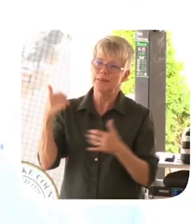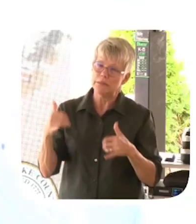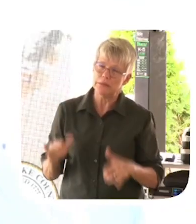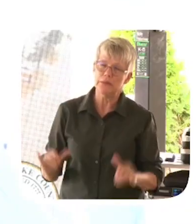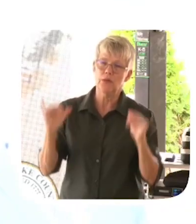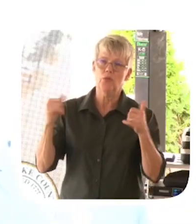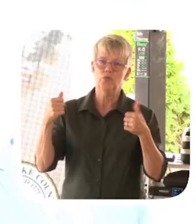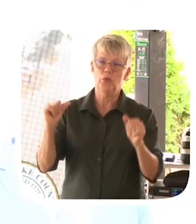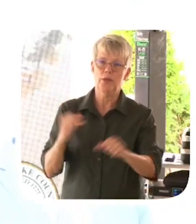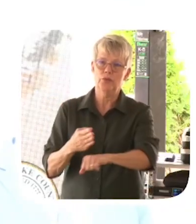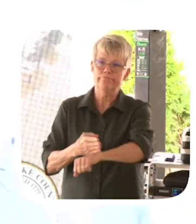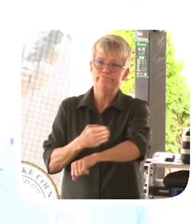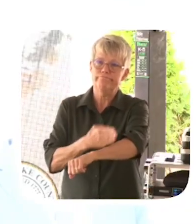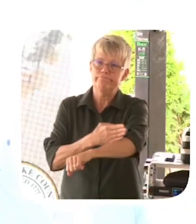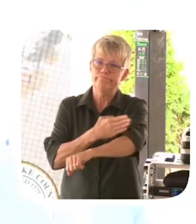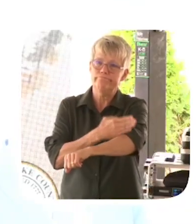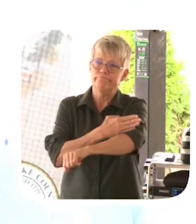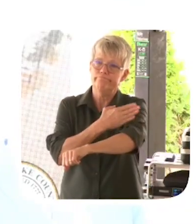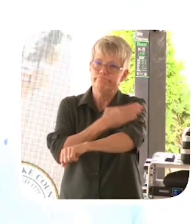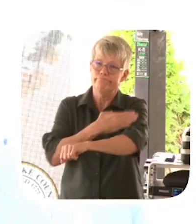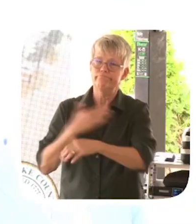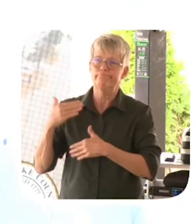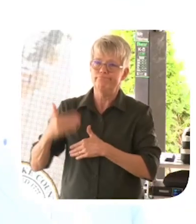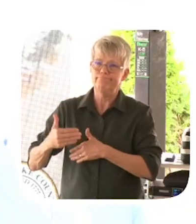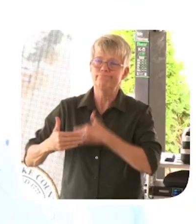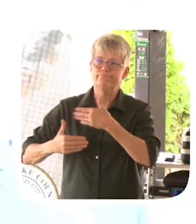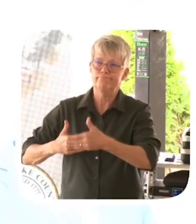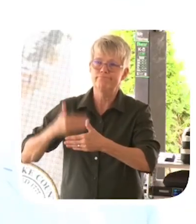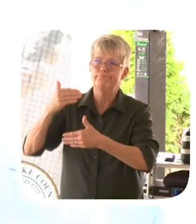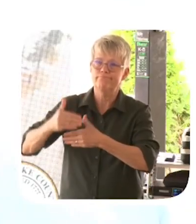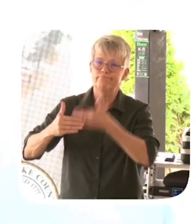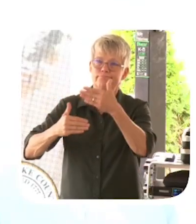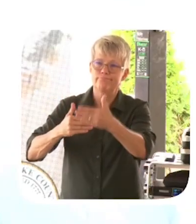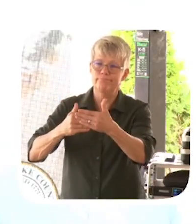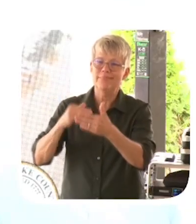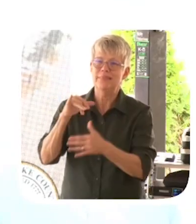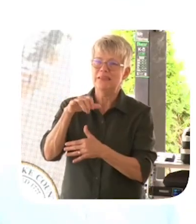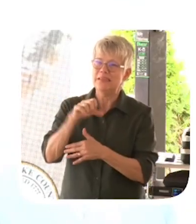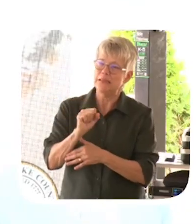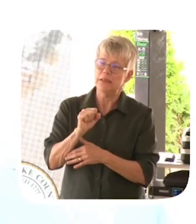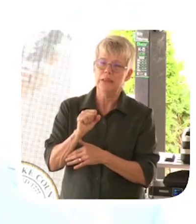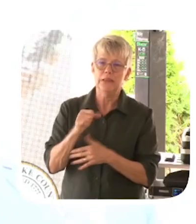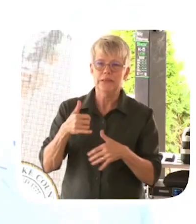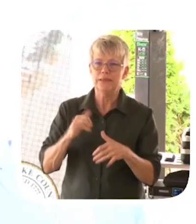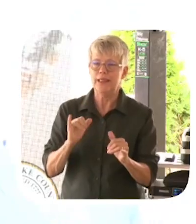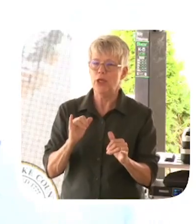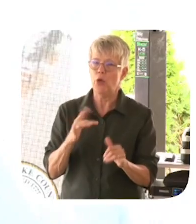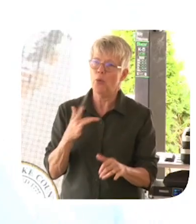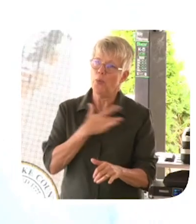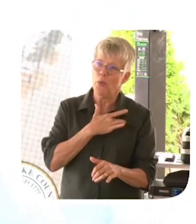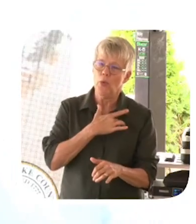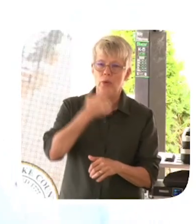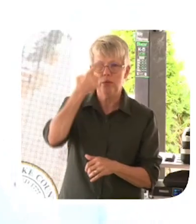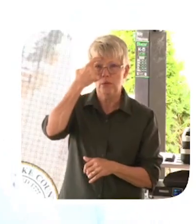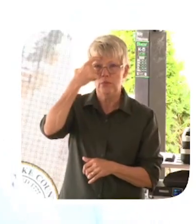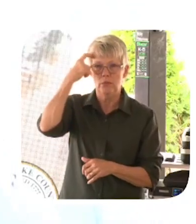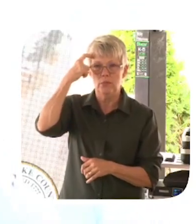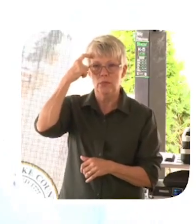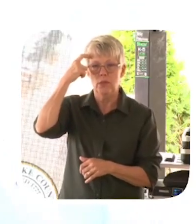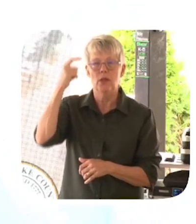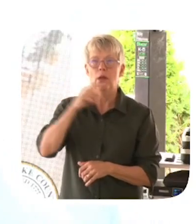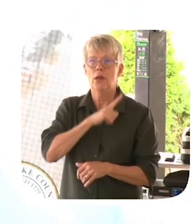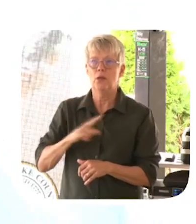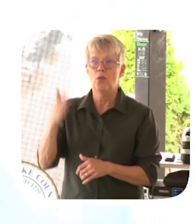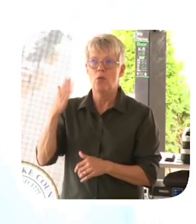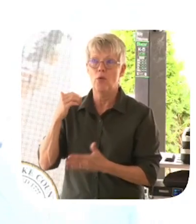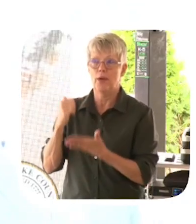to move forward, to move past the sheer trauma of that day, where we can make a difference. Lord, indeed help us